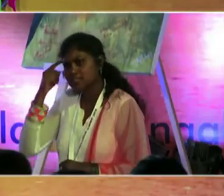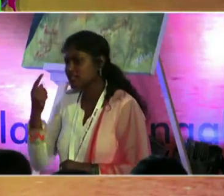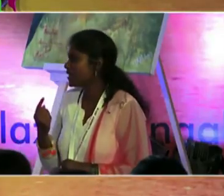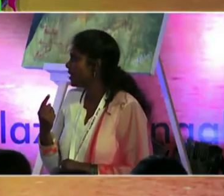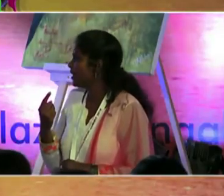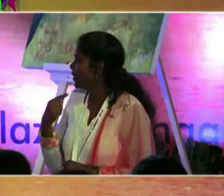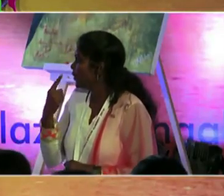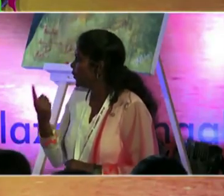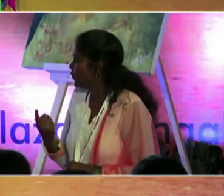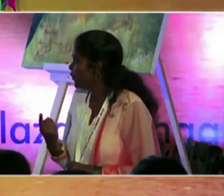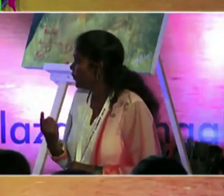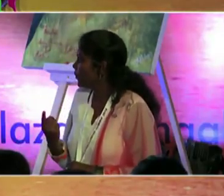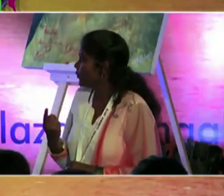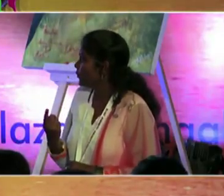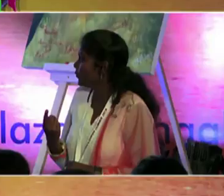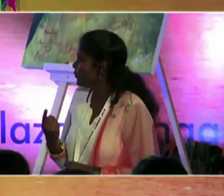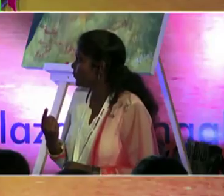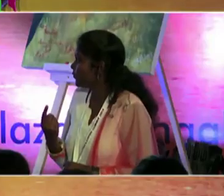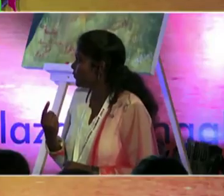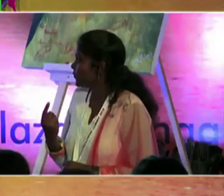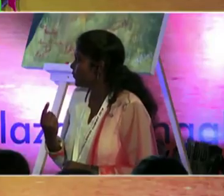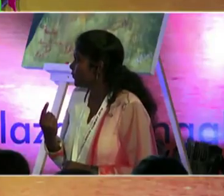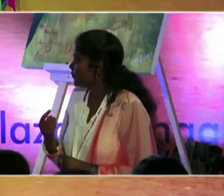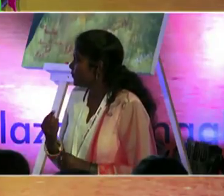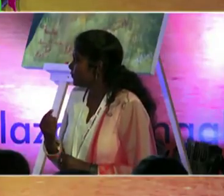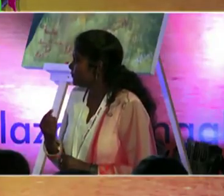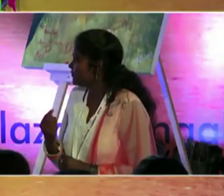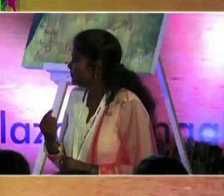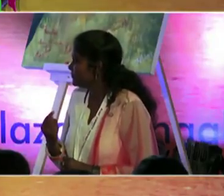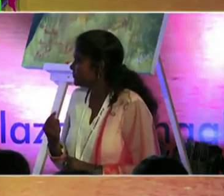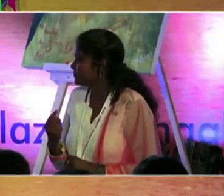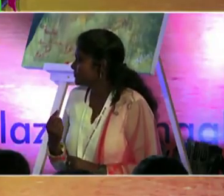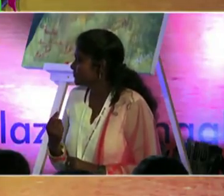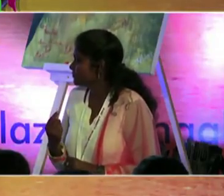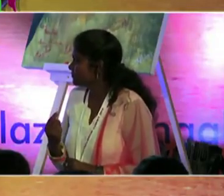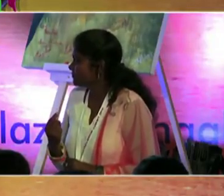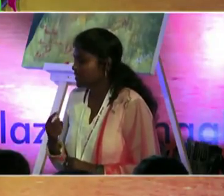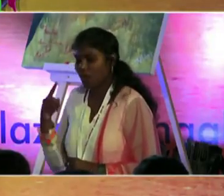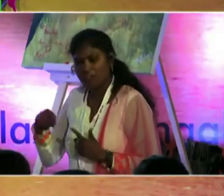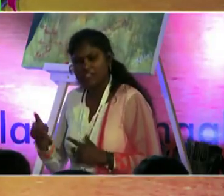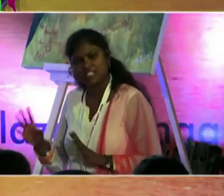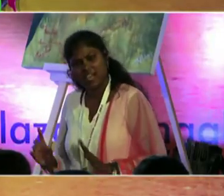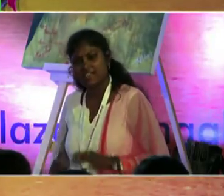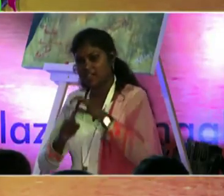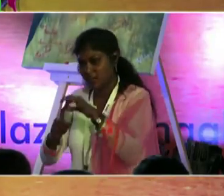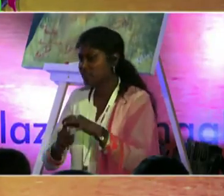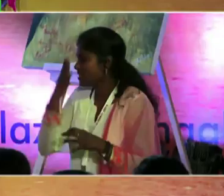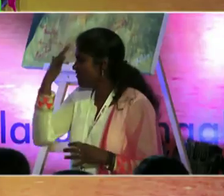things that keep ringing in my mind. It is those questions like,